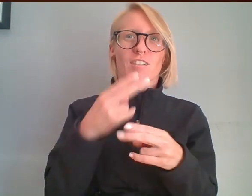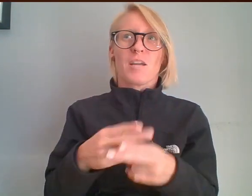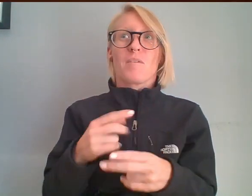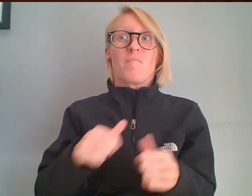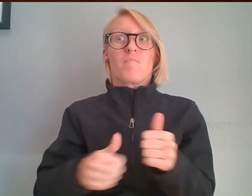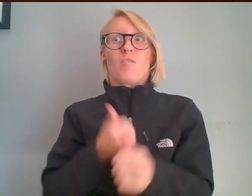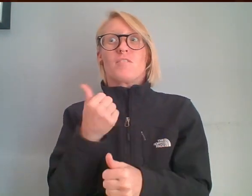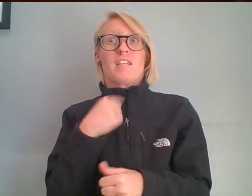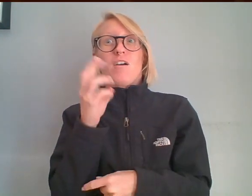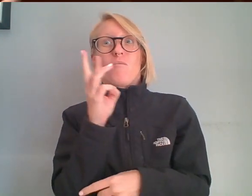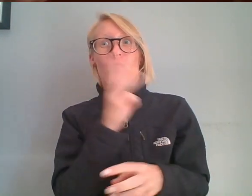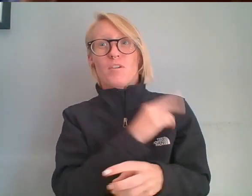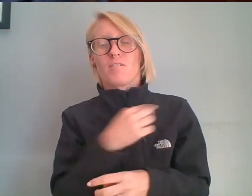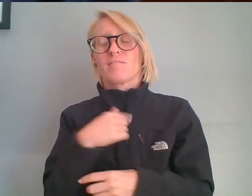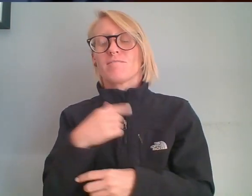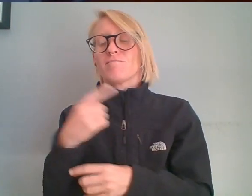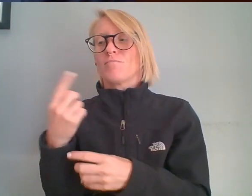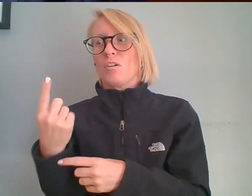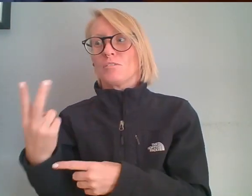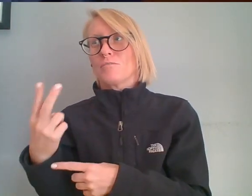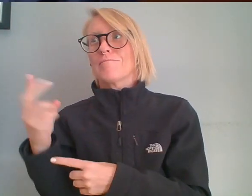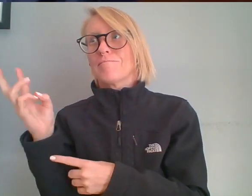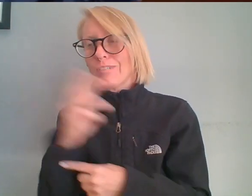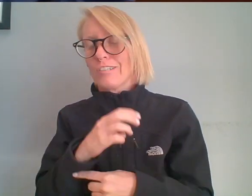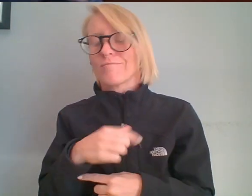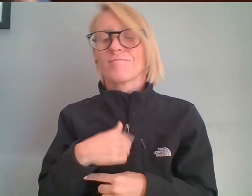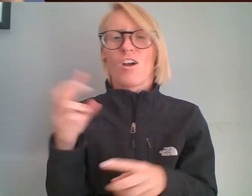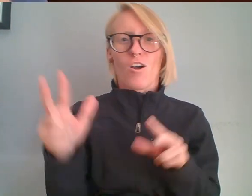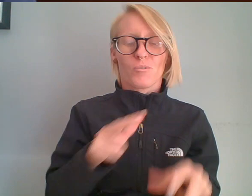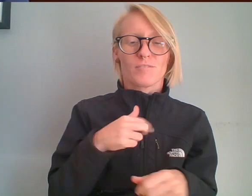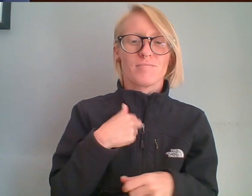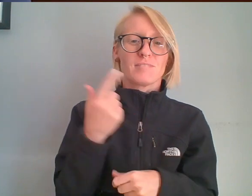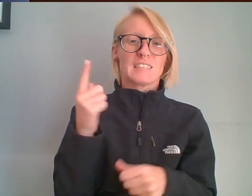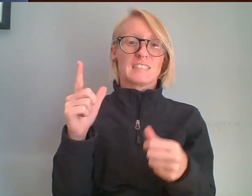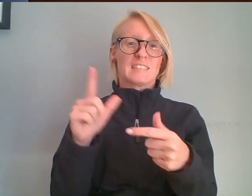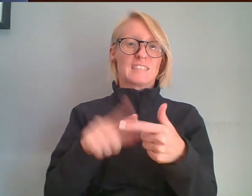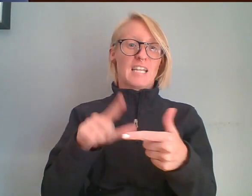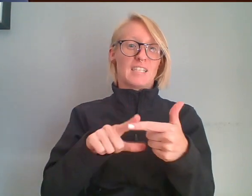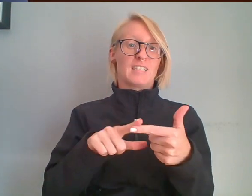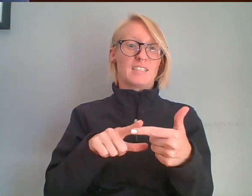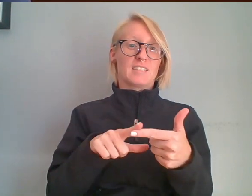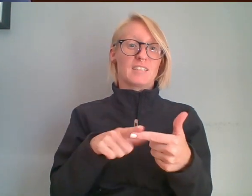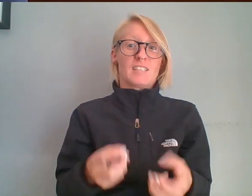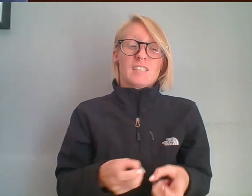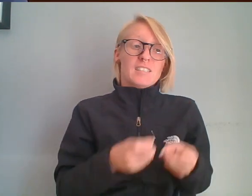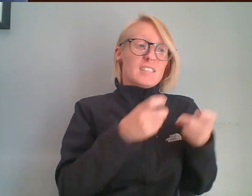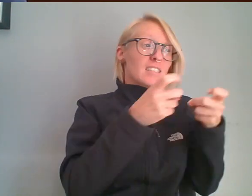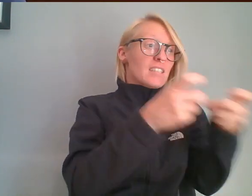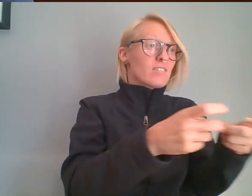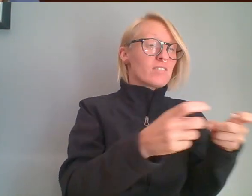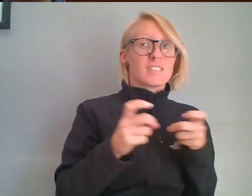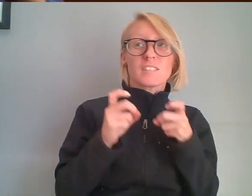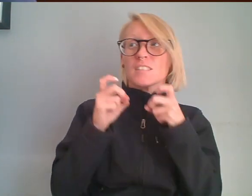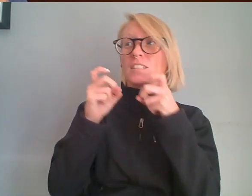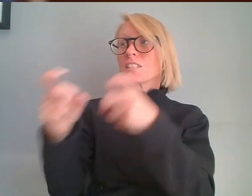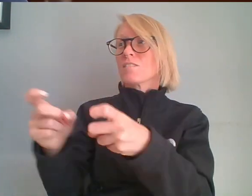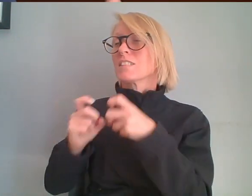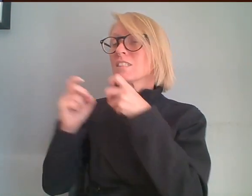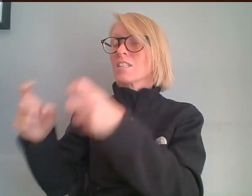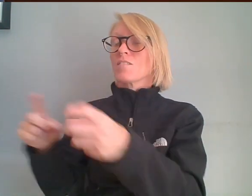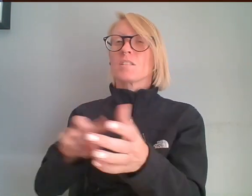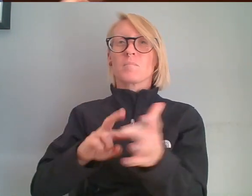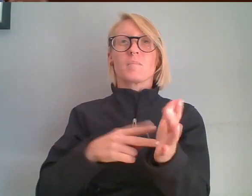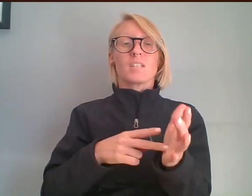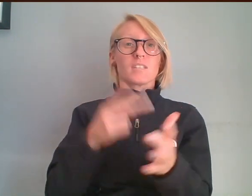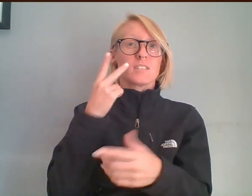If only 1 and 2 of us do it, it'll be weird. Right? Second, give gifts. By that I mean see your interactions as ones